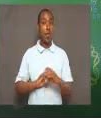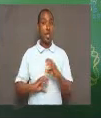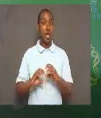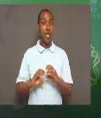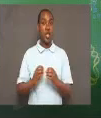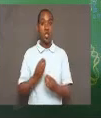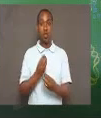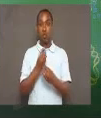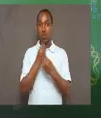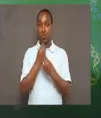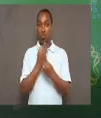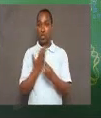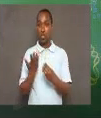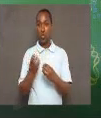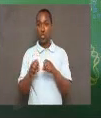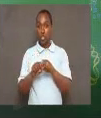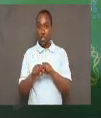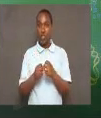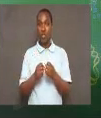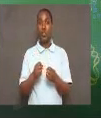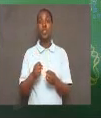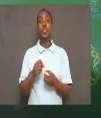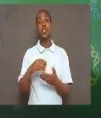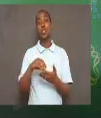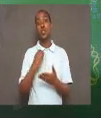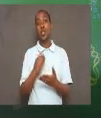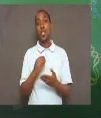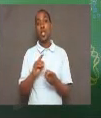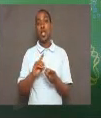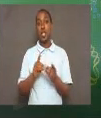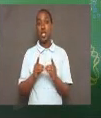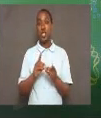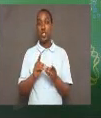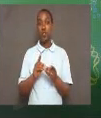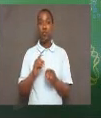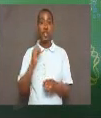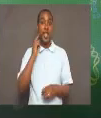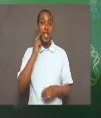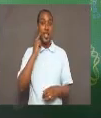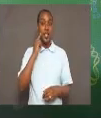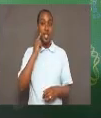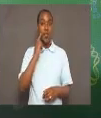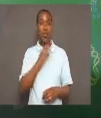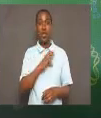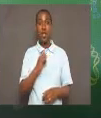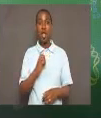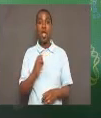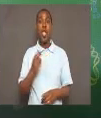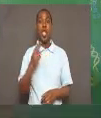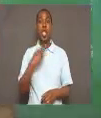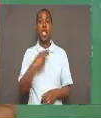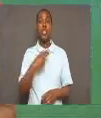the food particles with digestive enzymes and hydrochloric